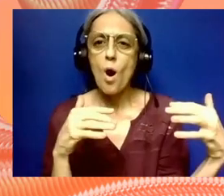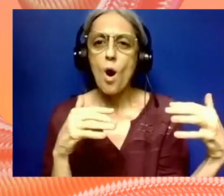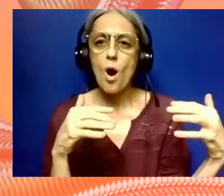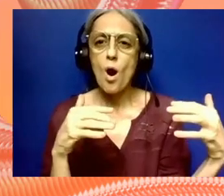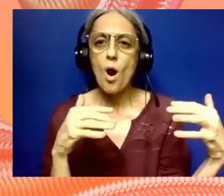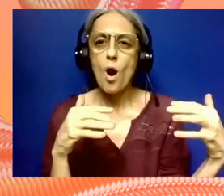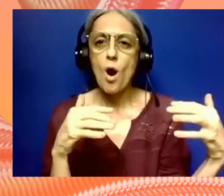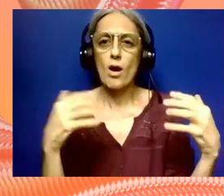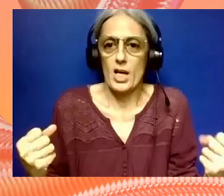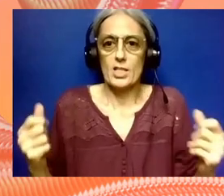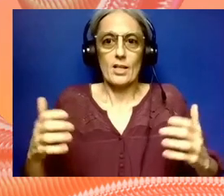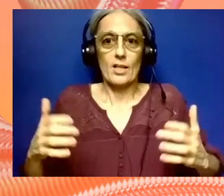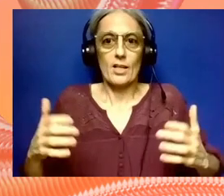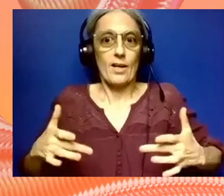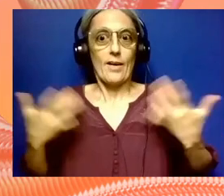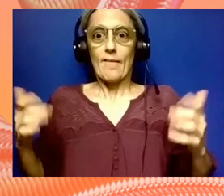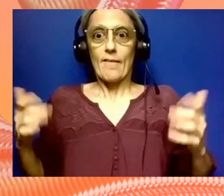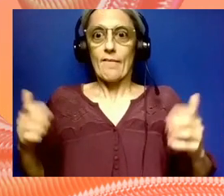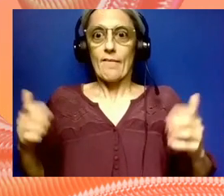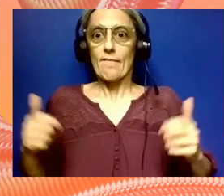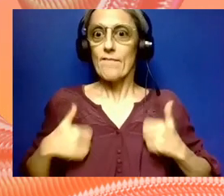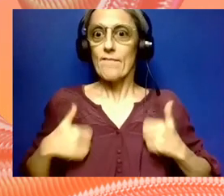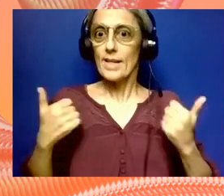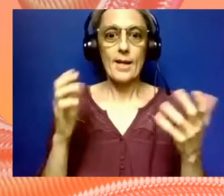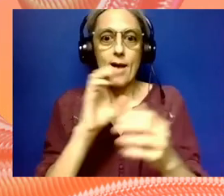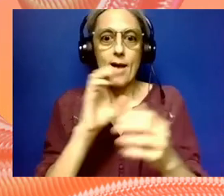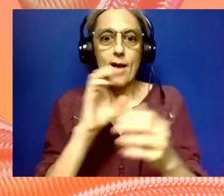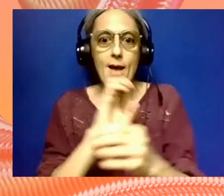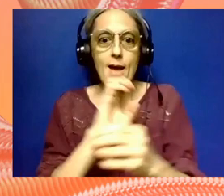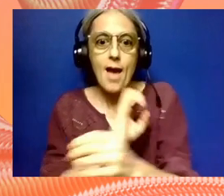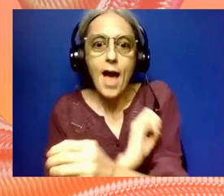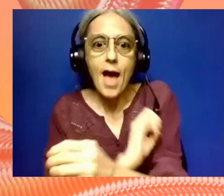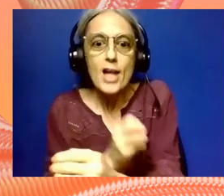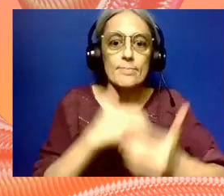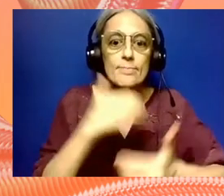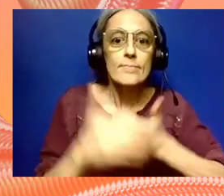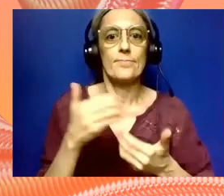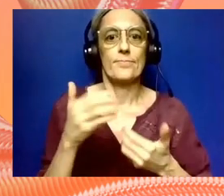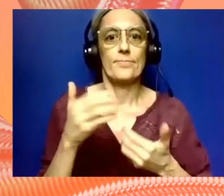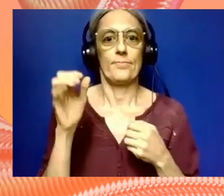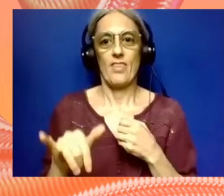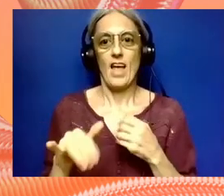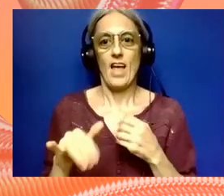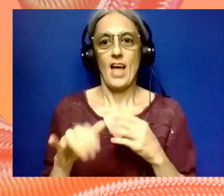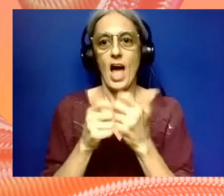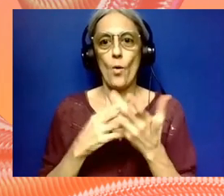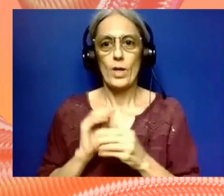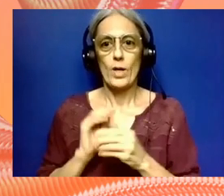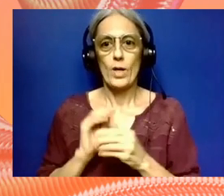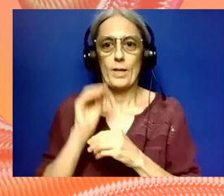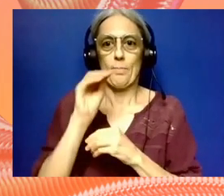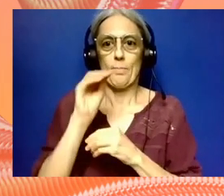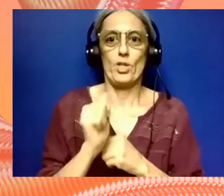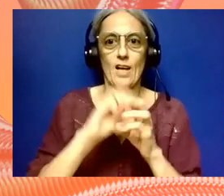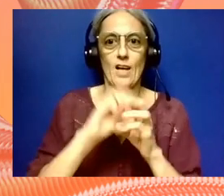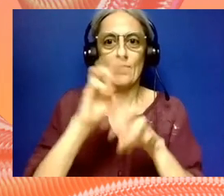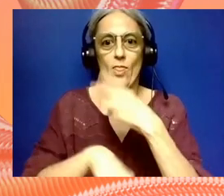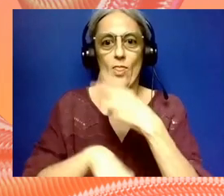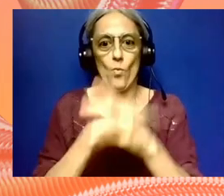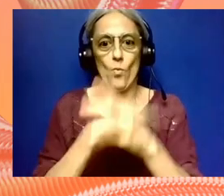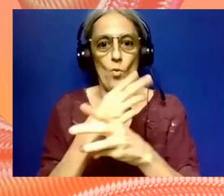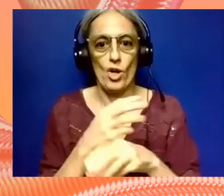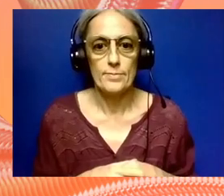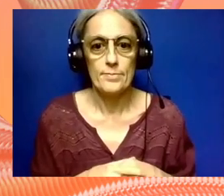vitality, energy, drive. It's our way of inserting ourselves into the world. Got it. We need